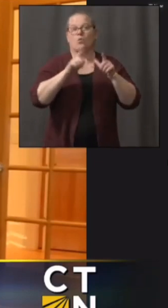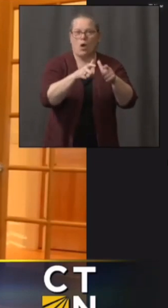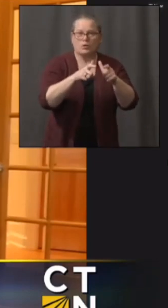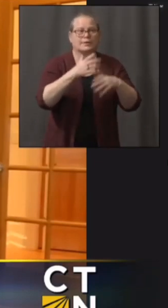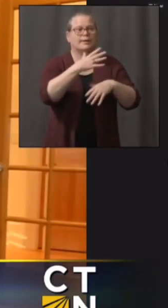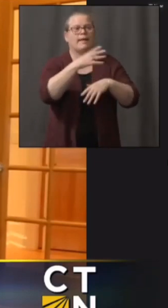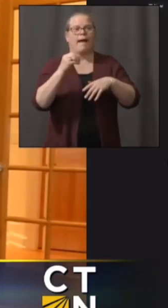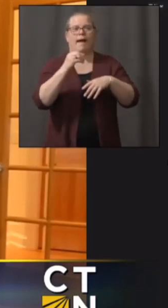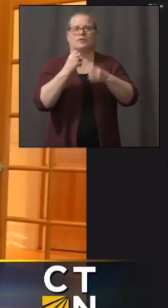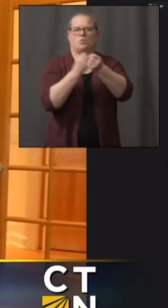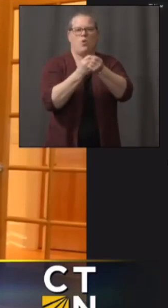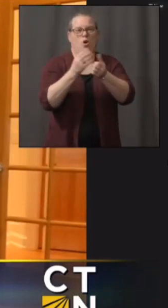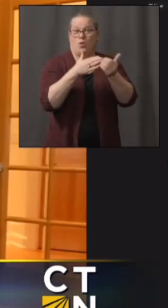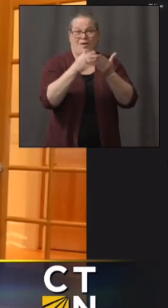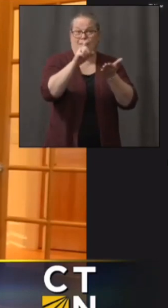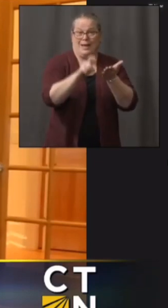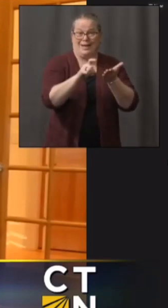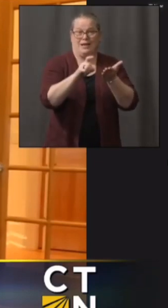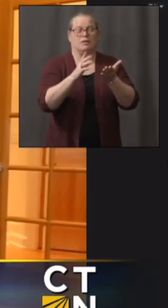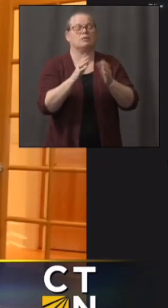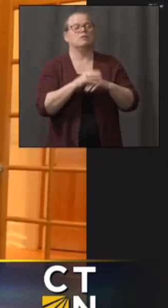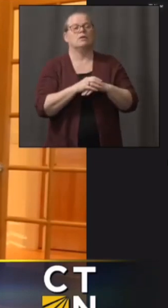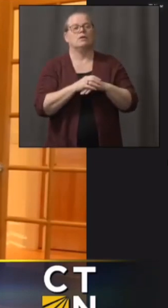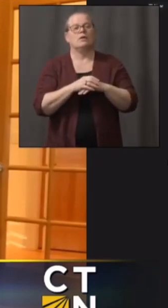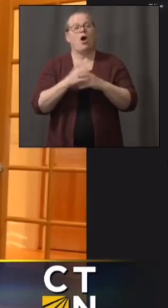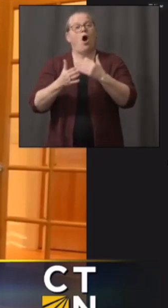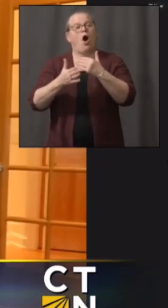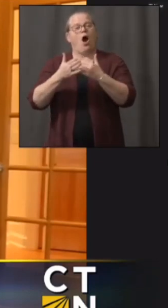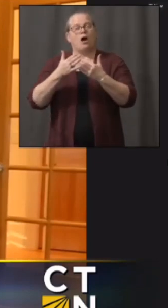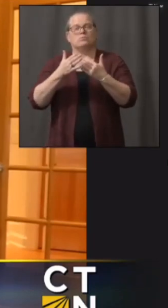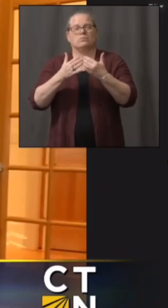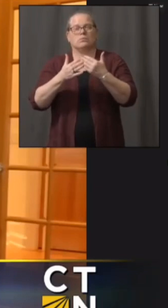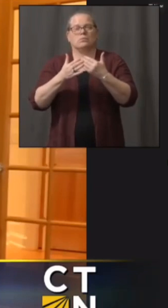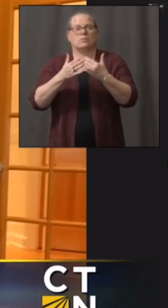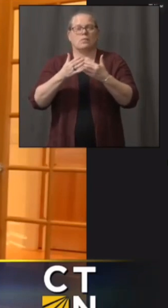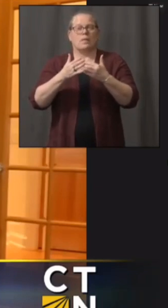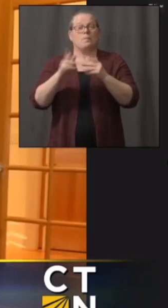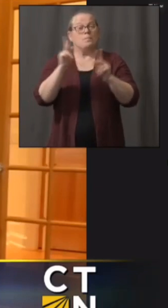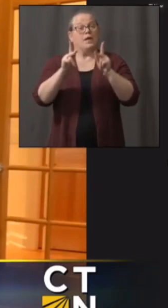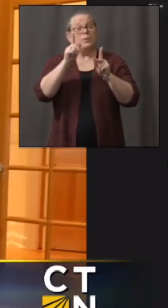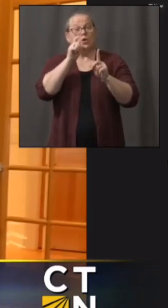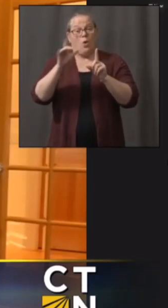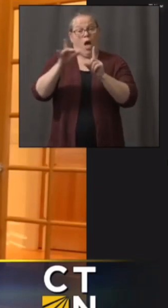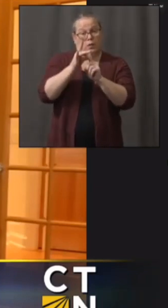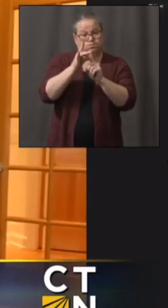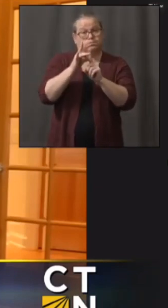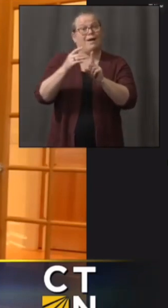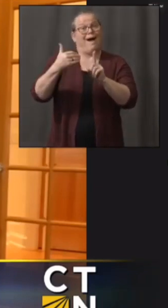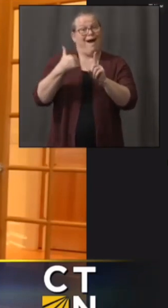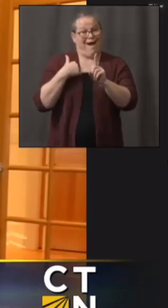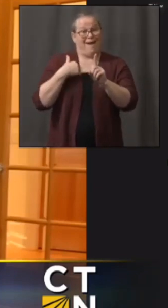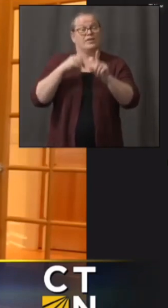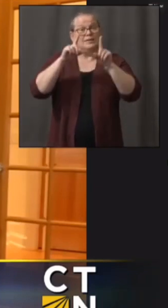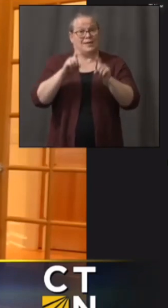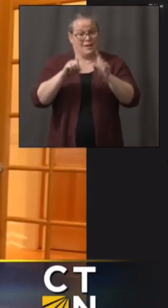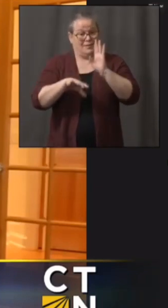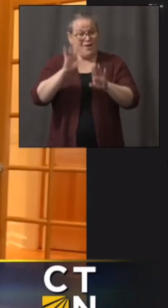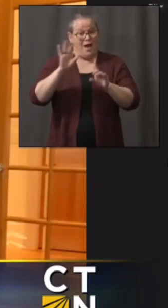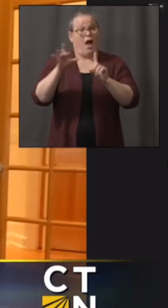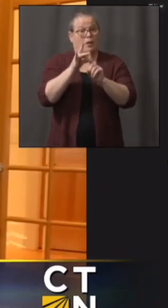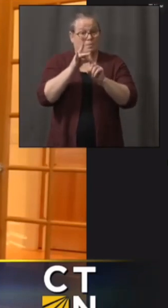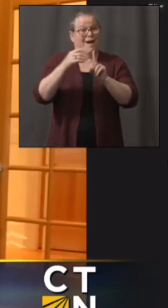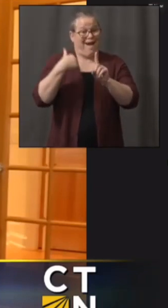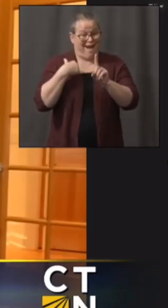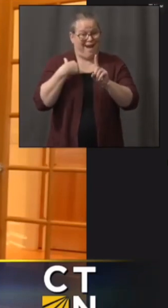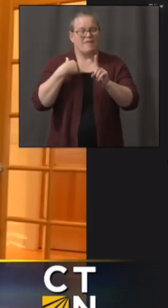almost 100% of the people who test positive within 48 hours. Our teams continue to do a tremendous job getting quickly